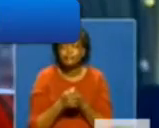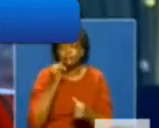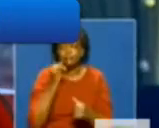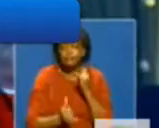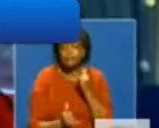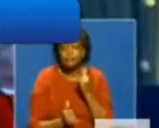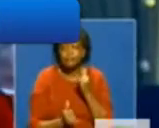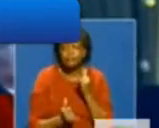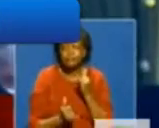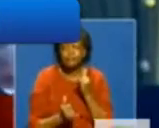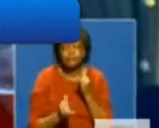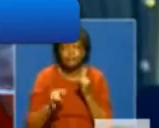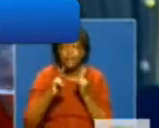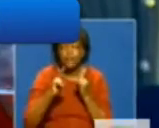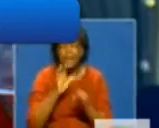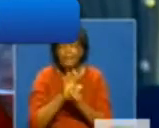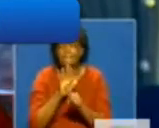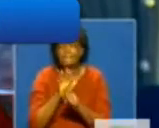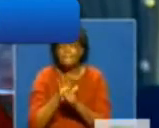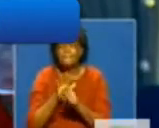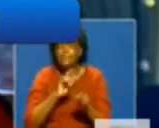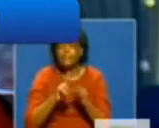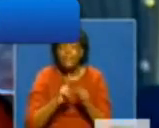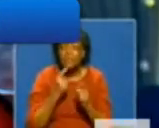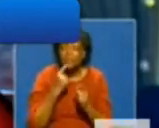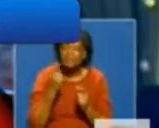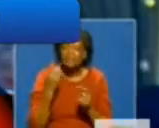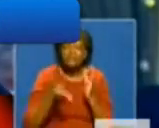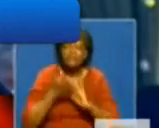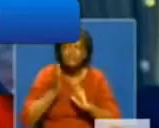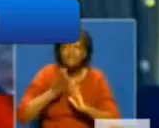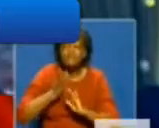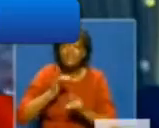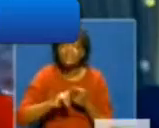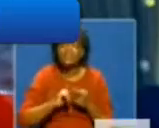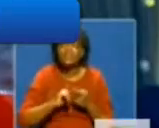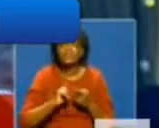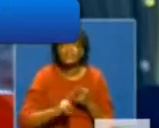multiple questions, and I just want to submit very quickly, my lord. One,